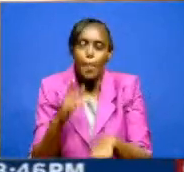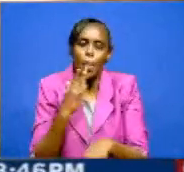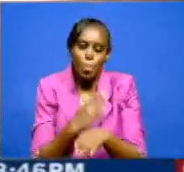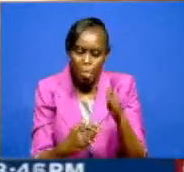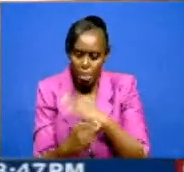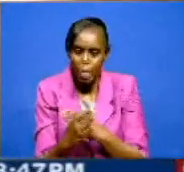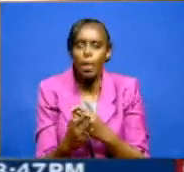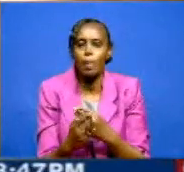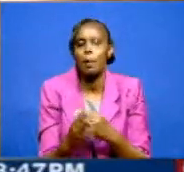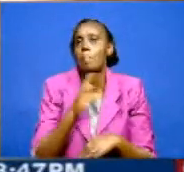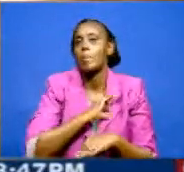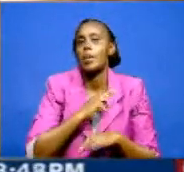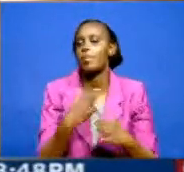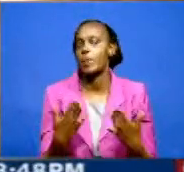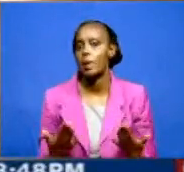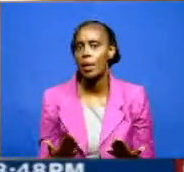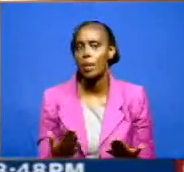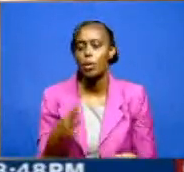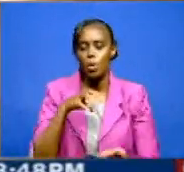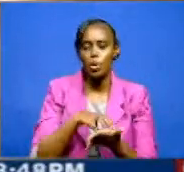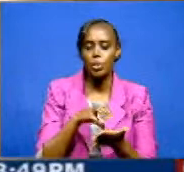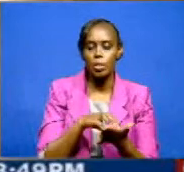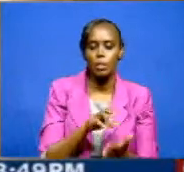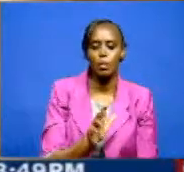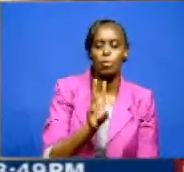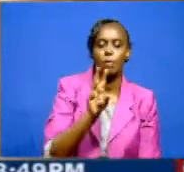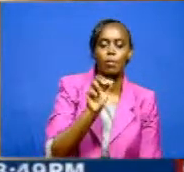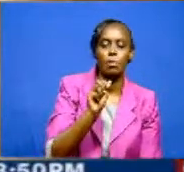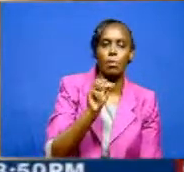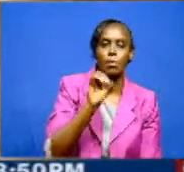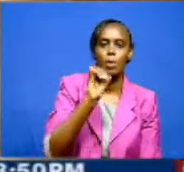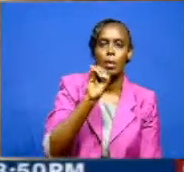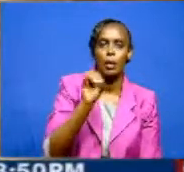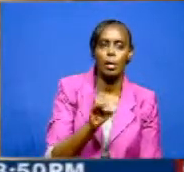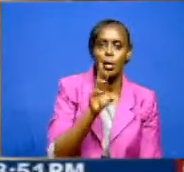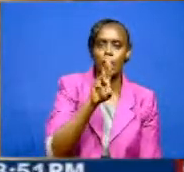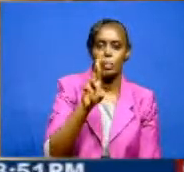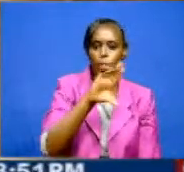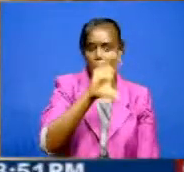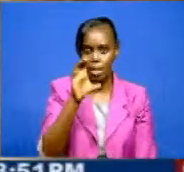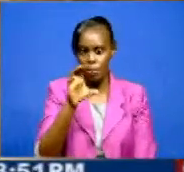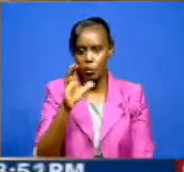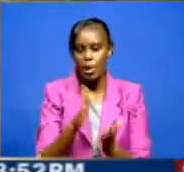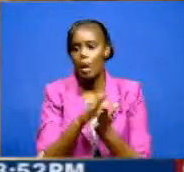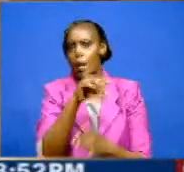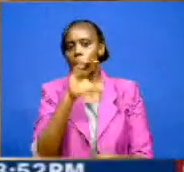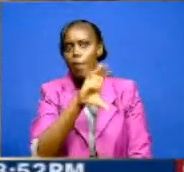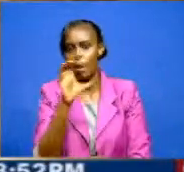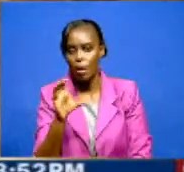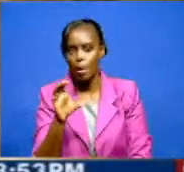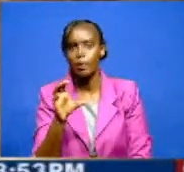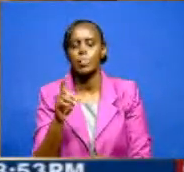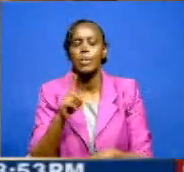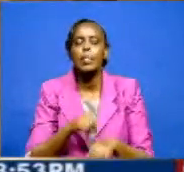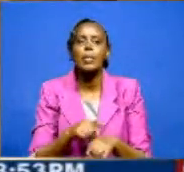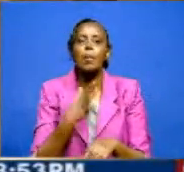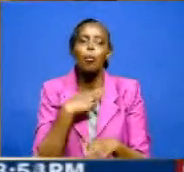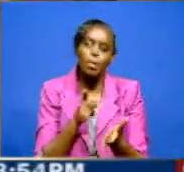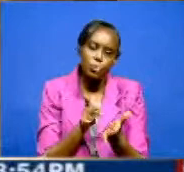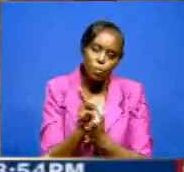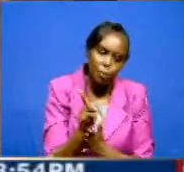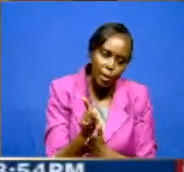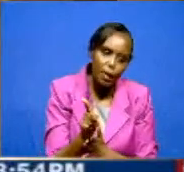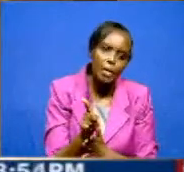deductions? What is the status of Wajir County plus other counties in the country when it comes to remittances of